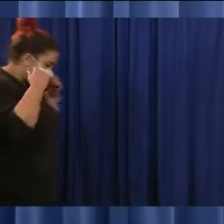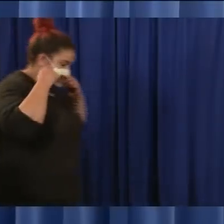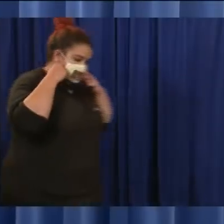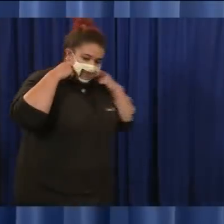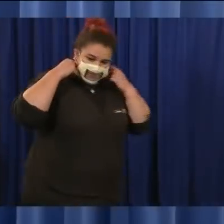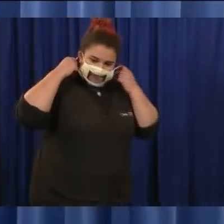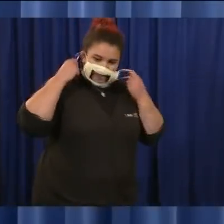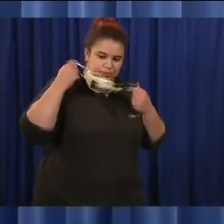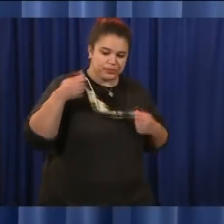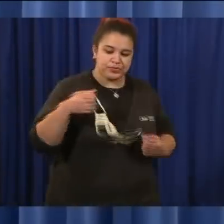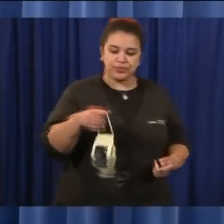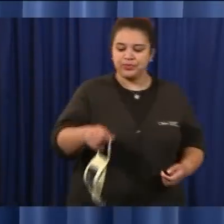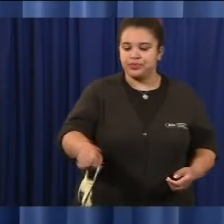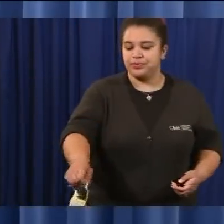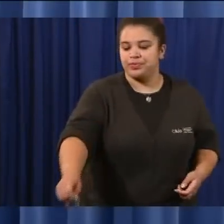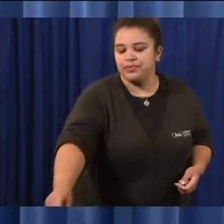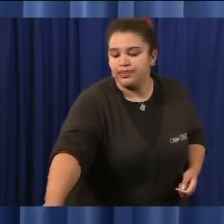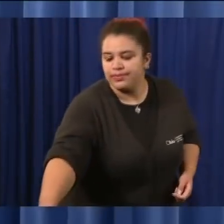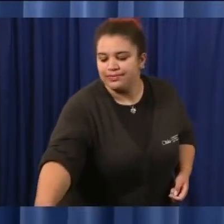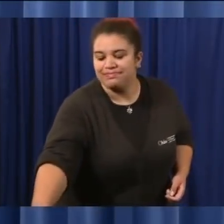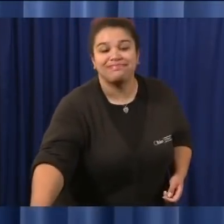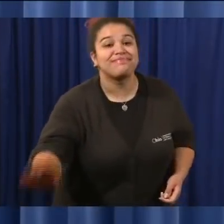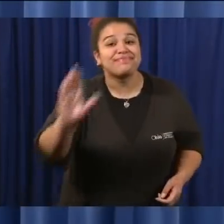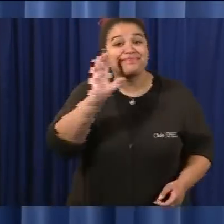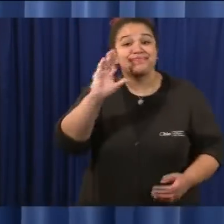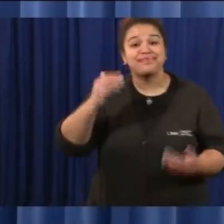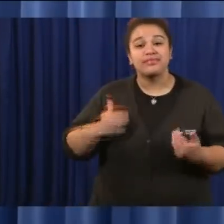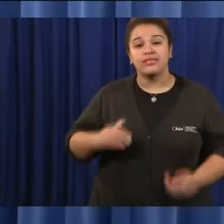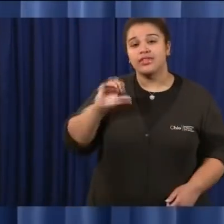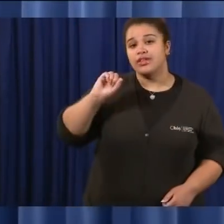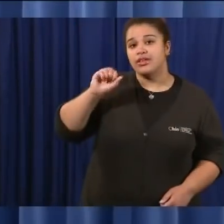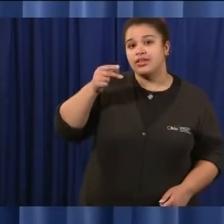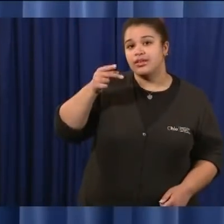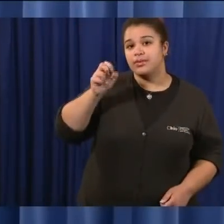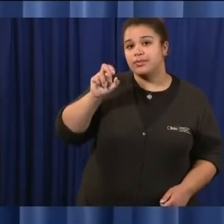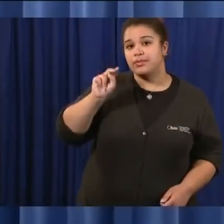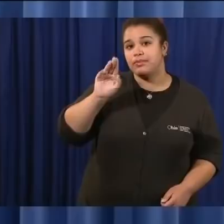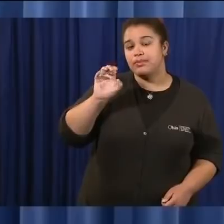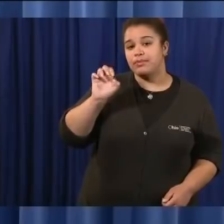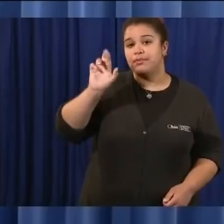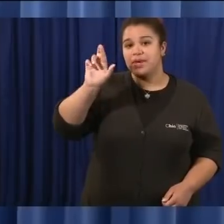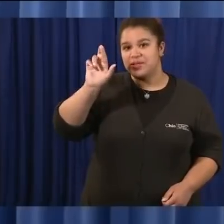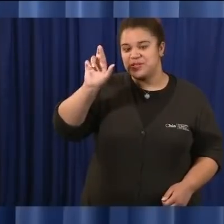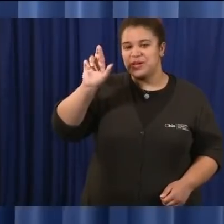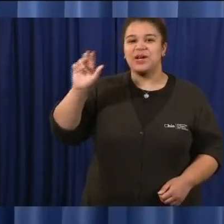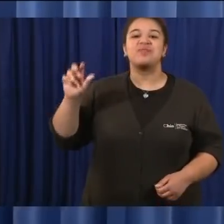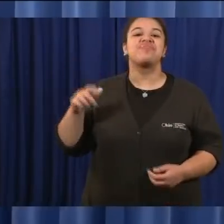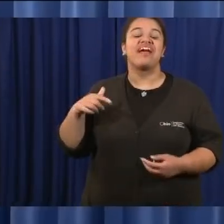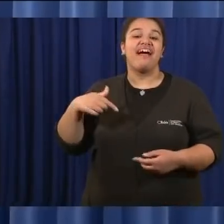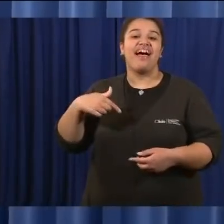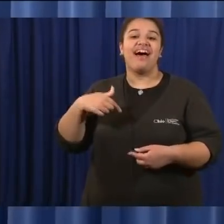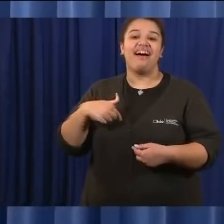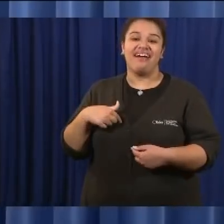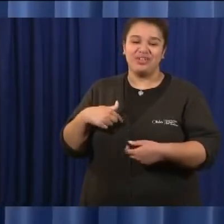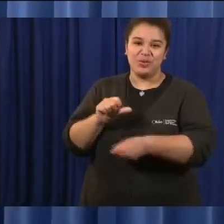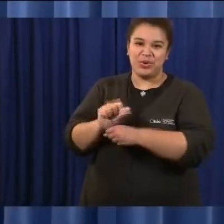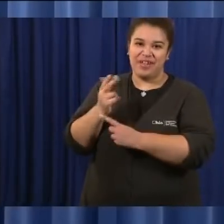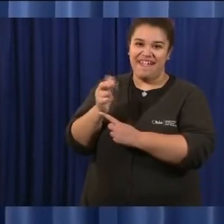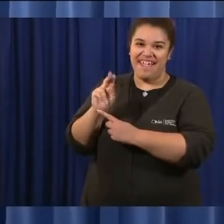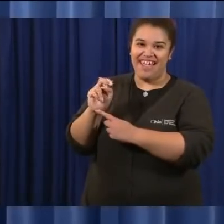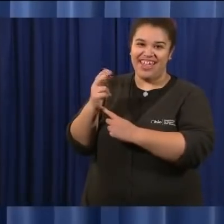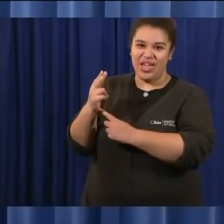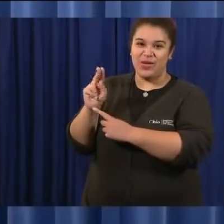This is Spencer Hickey, reporter with Hannah News Service and a 2015 graduate of Ohio Wesleyan, so I appreciate the tie.